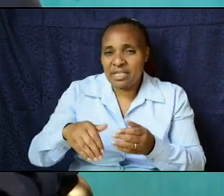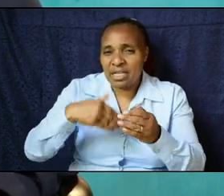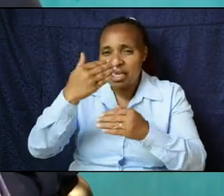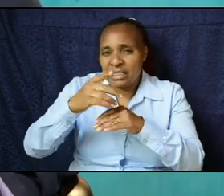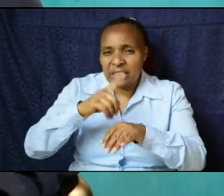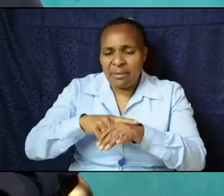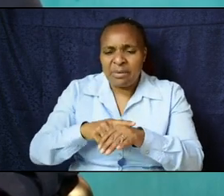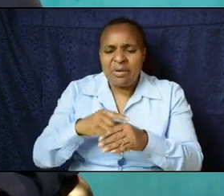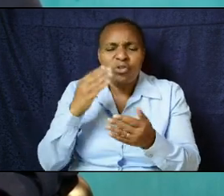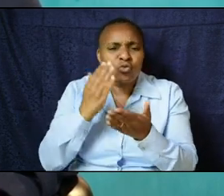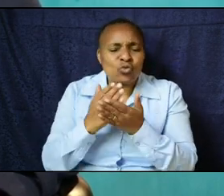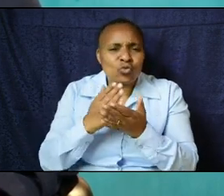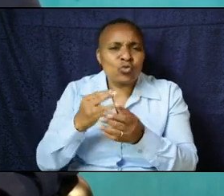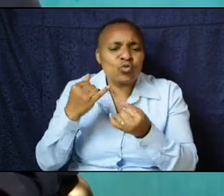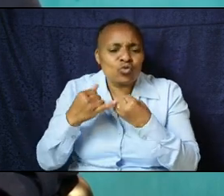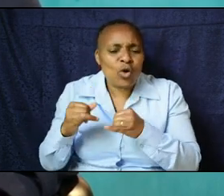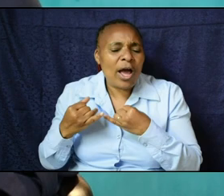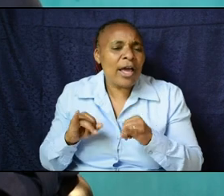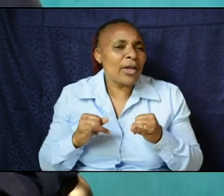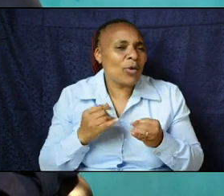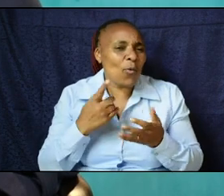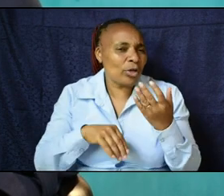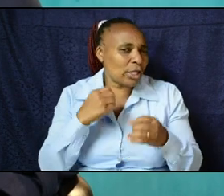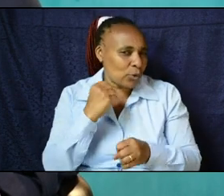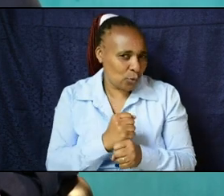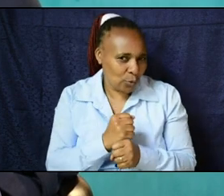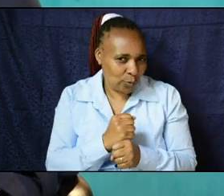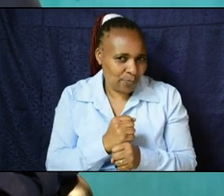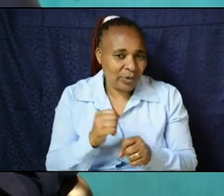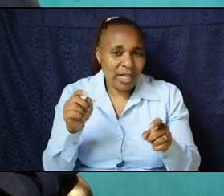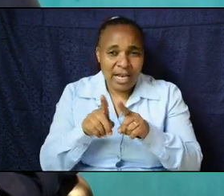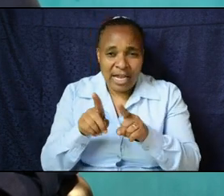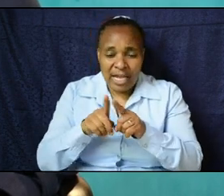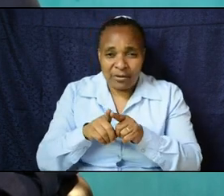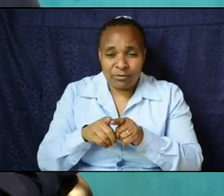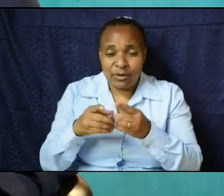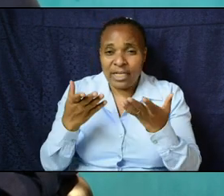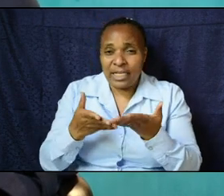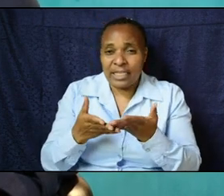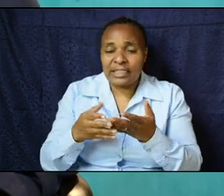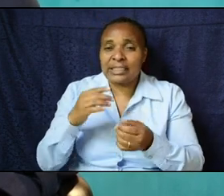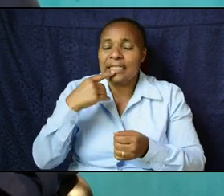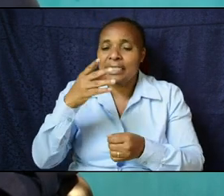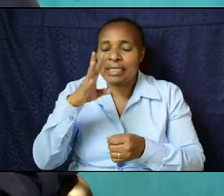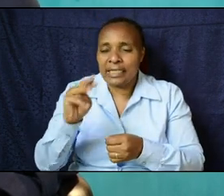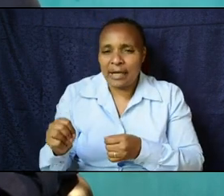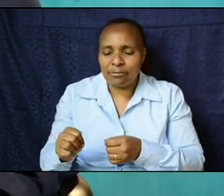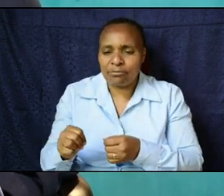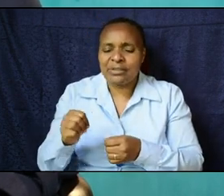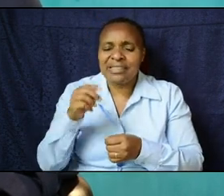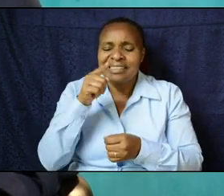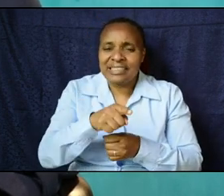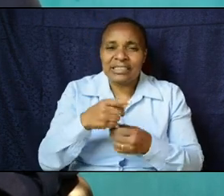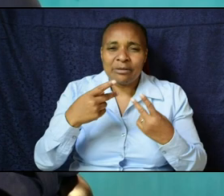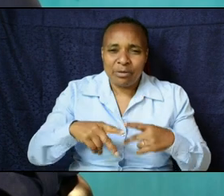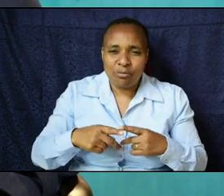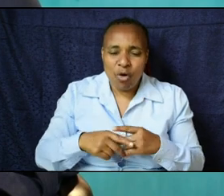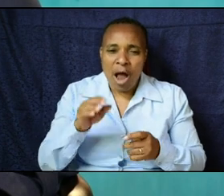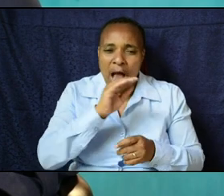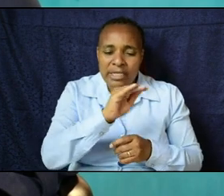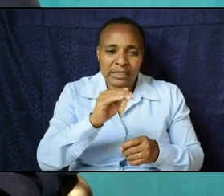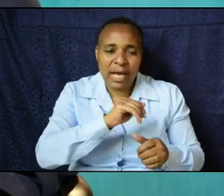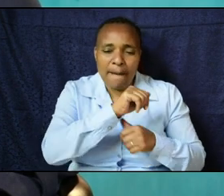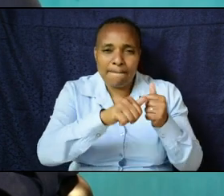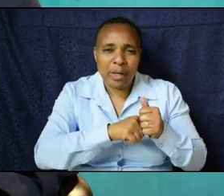actually testing them in all that they were doing. Like, in the instance of telling them that they're spies and asking